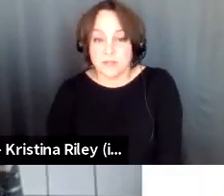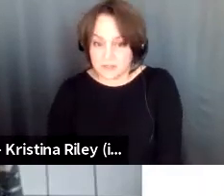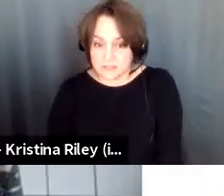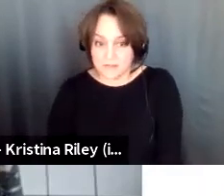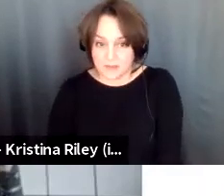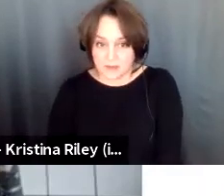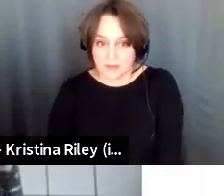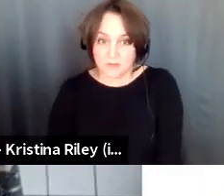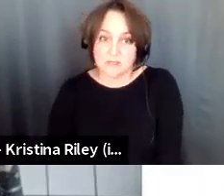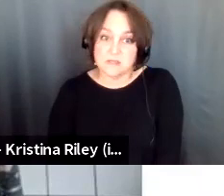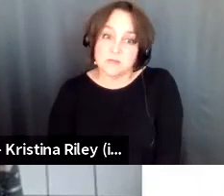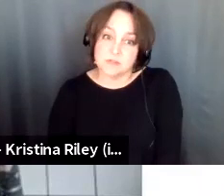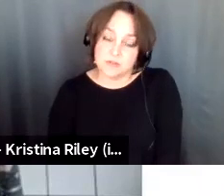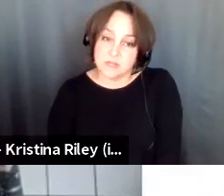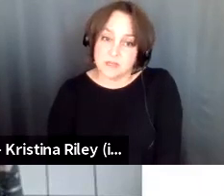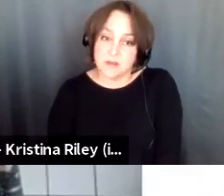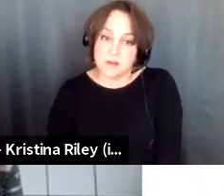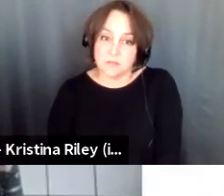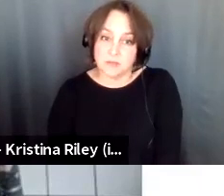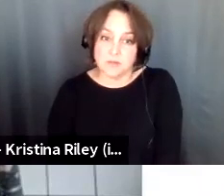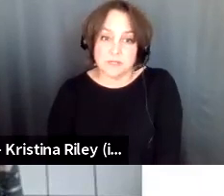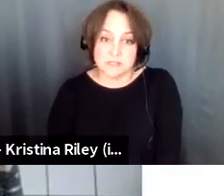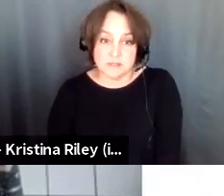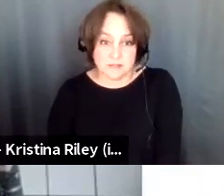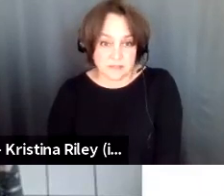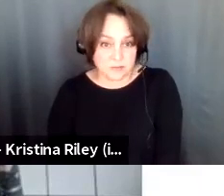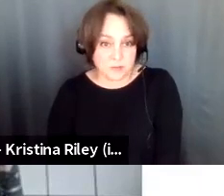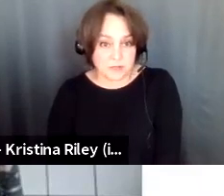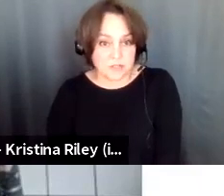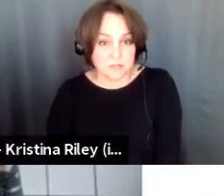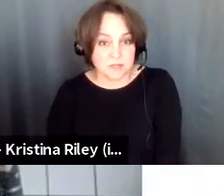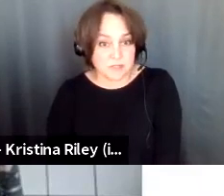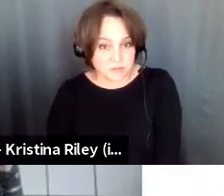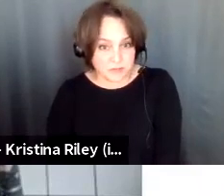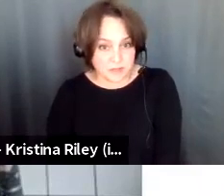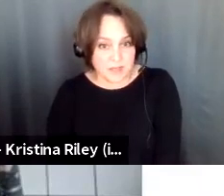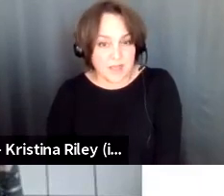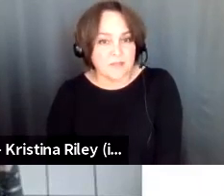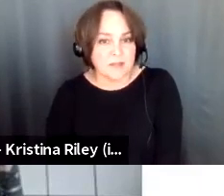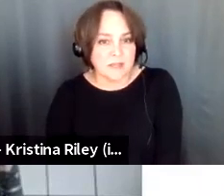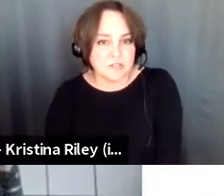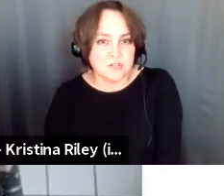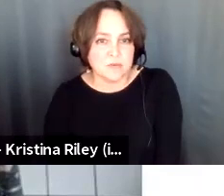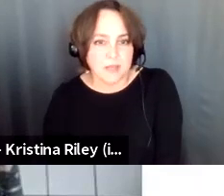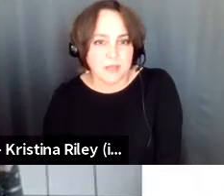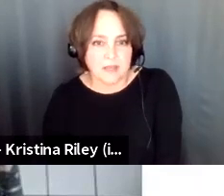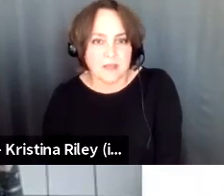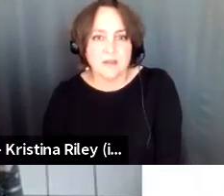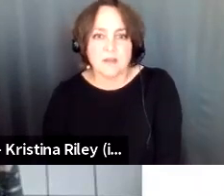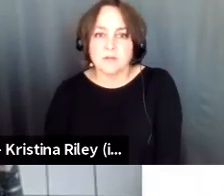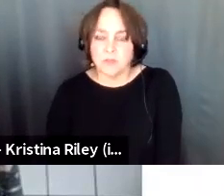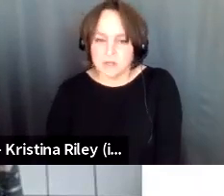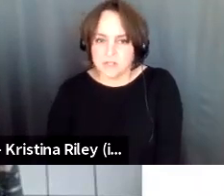So because of that, and because of the resulting increase in the deaf population because of rubella, that led to